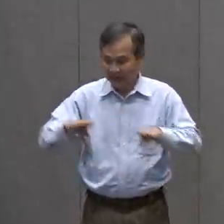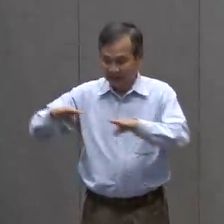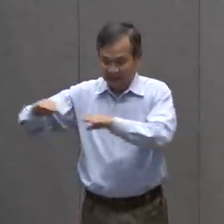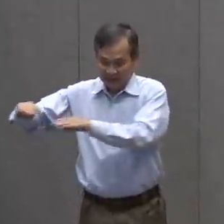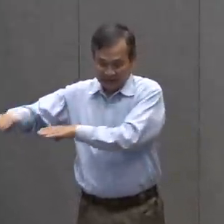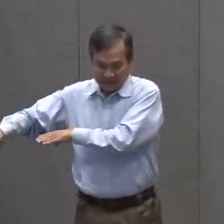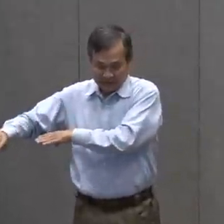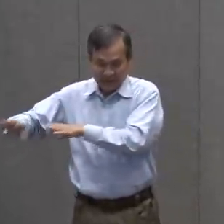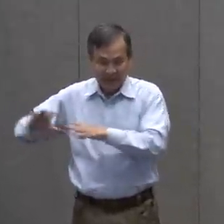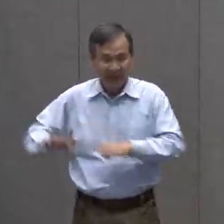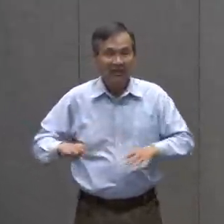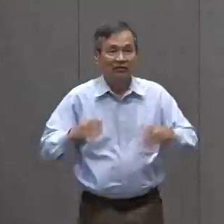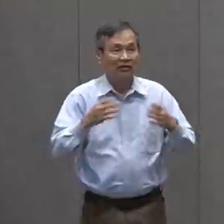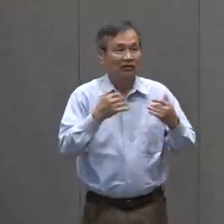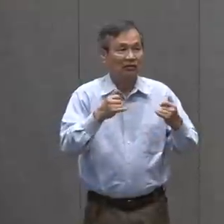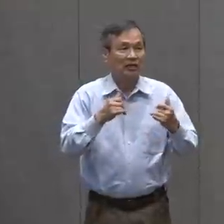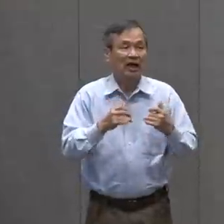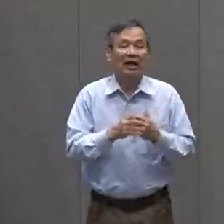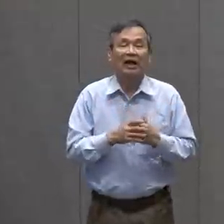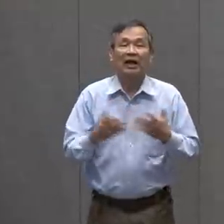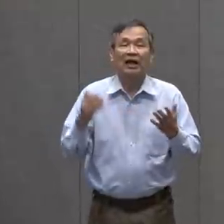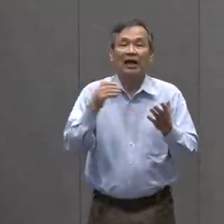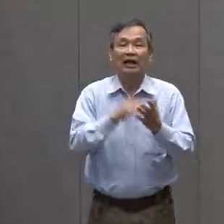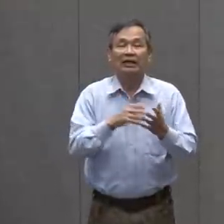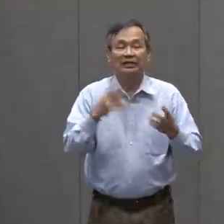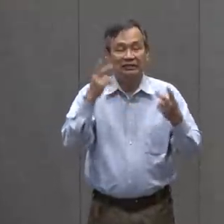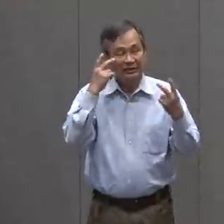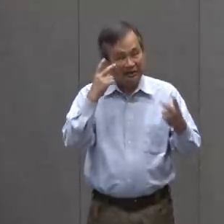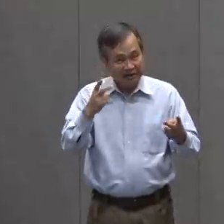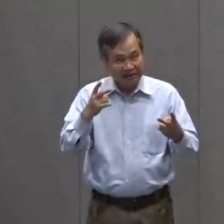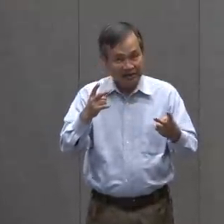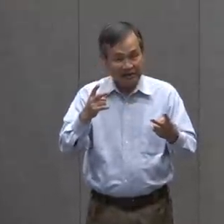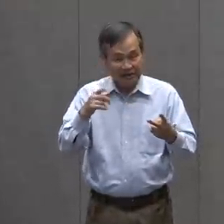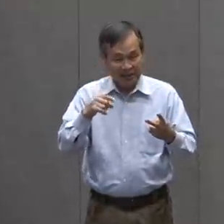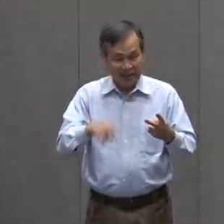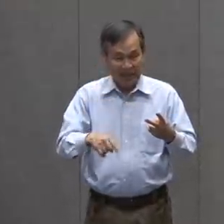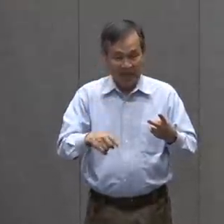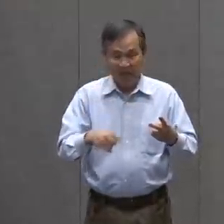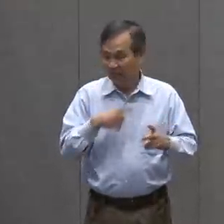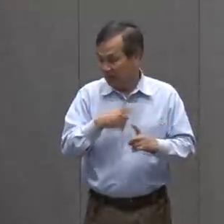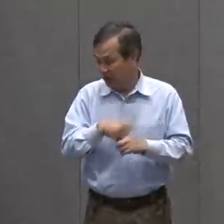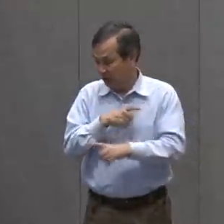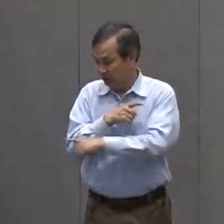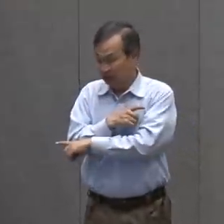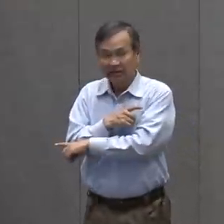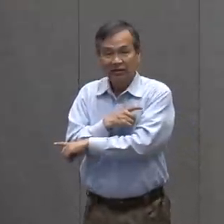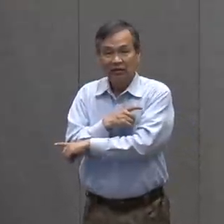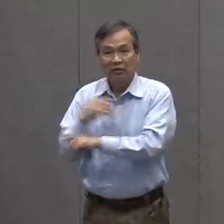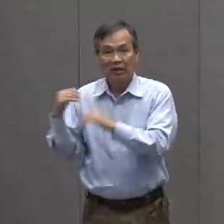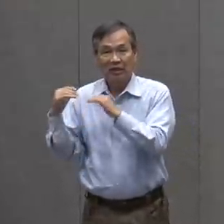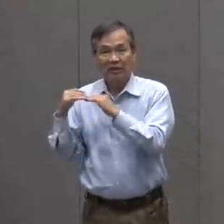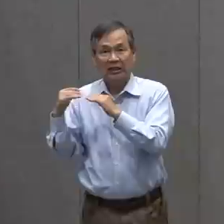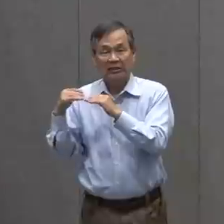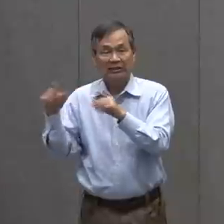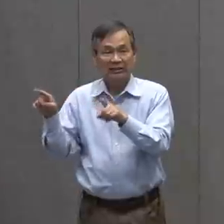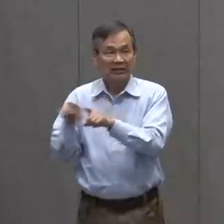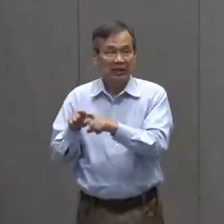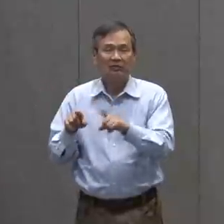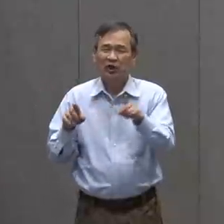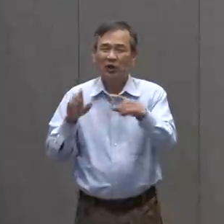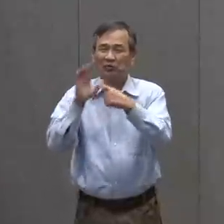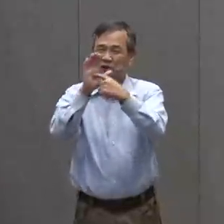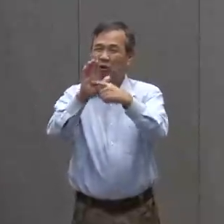play another hand of war, and whoever wins that hand wins that hand as well as the hand prior to it.